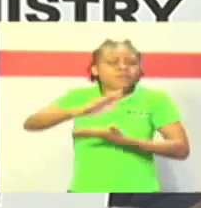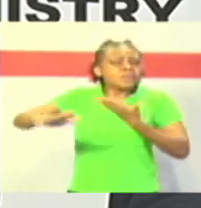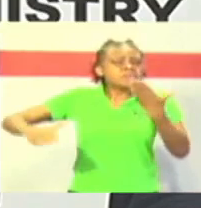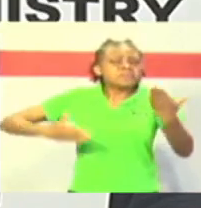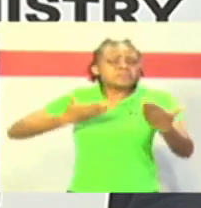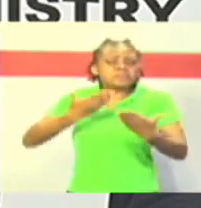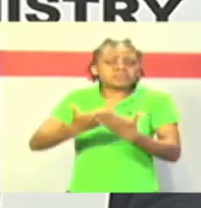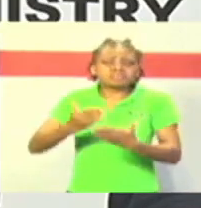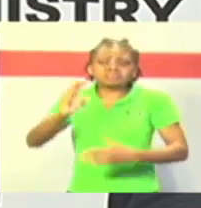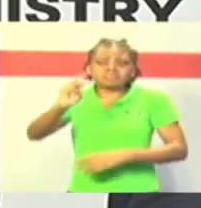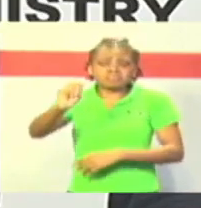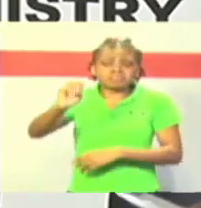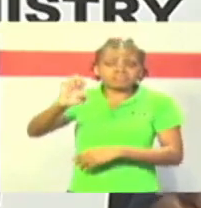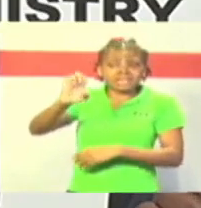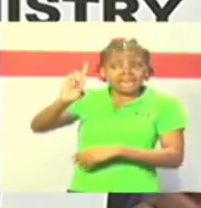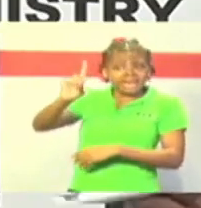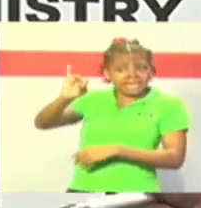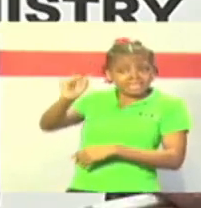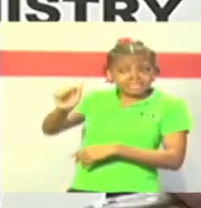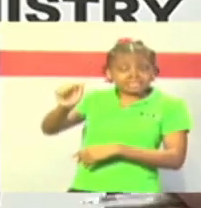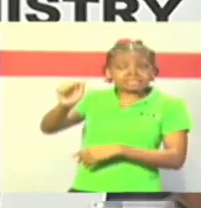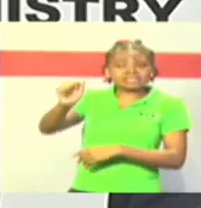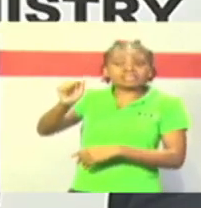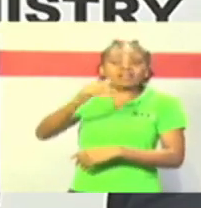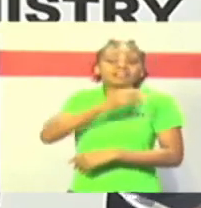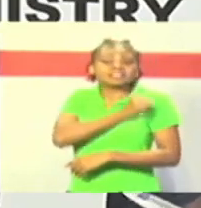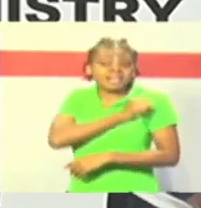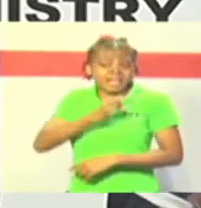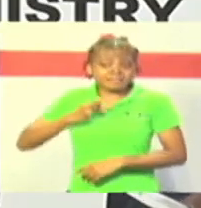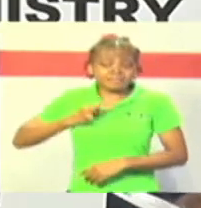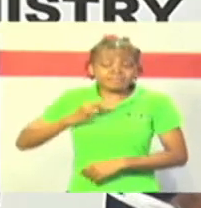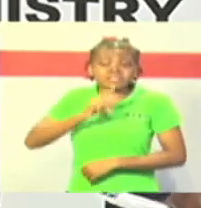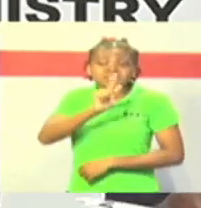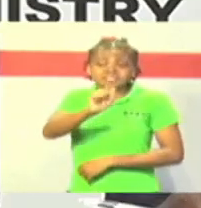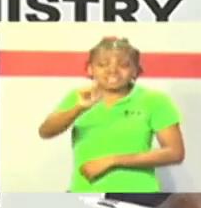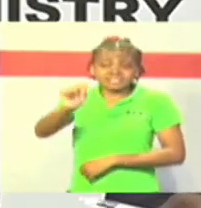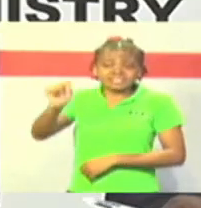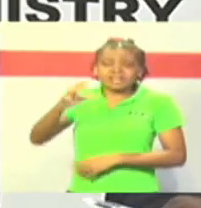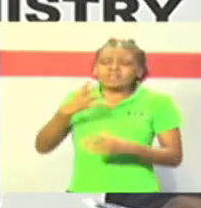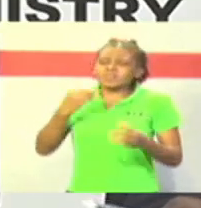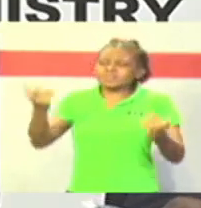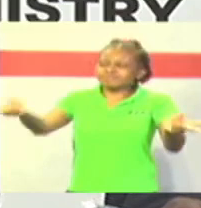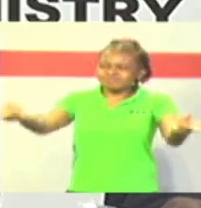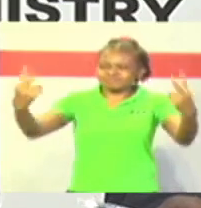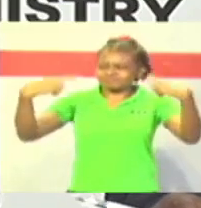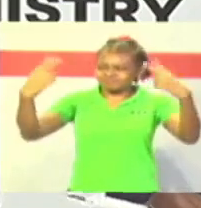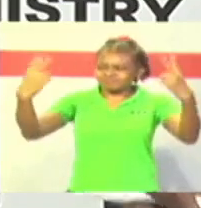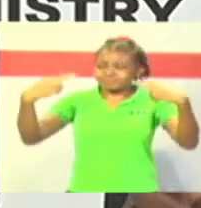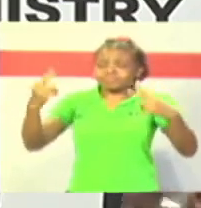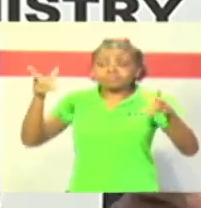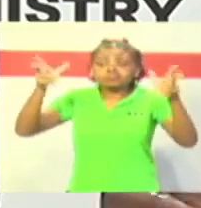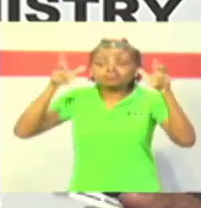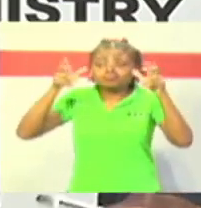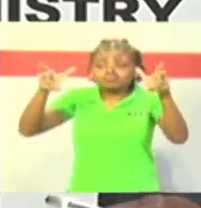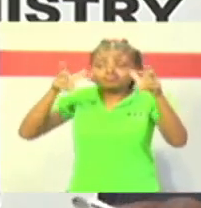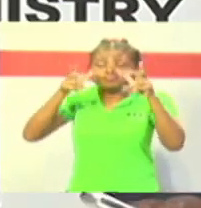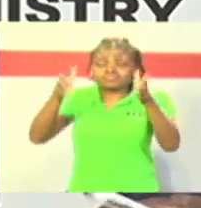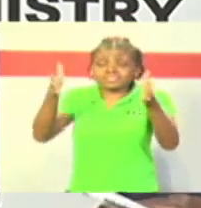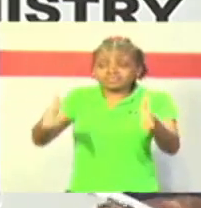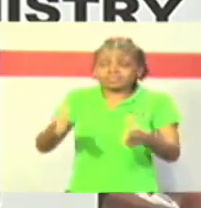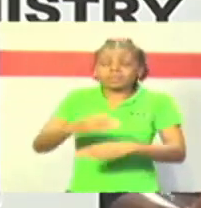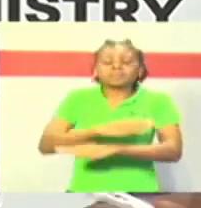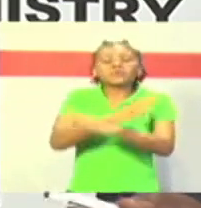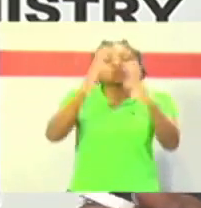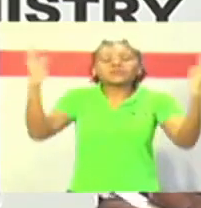the media, the staff at TTT, and the listening and viewing public. Good morning. Just